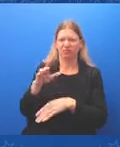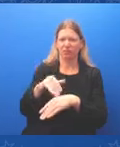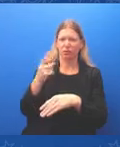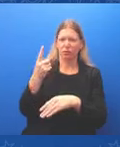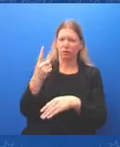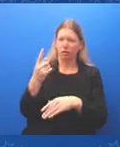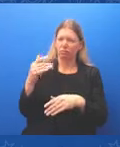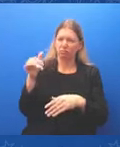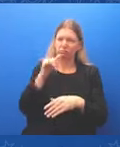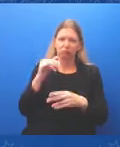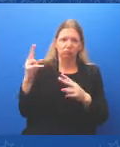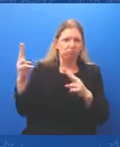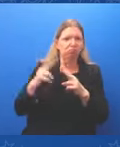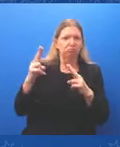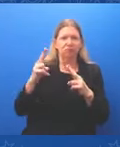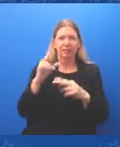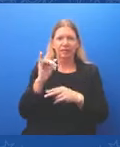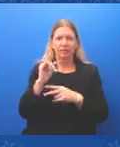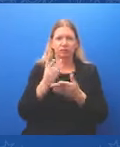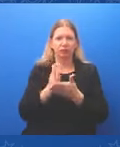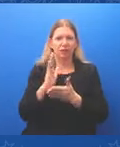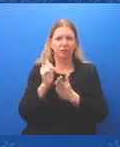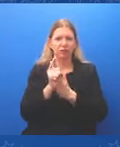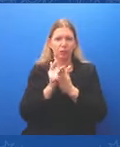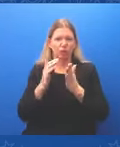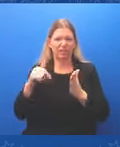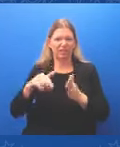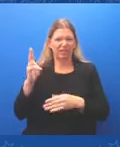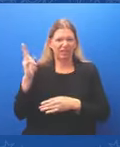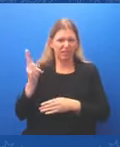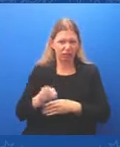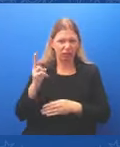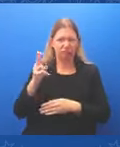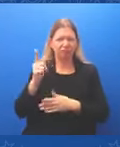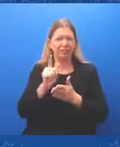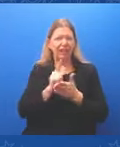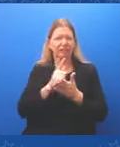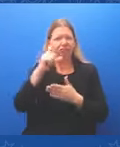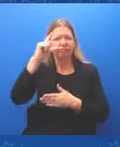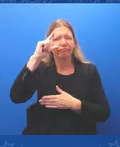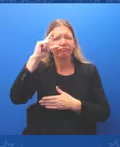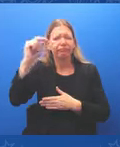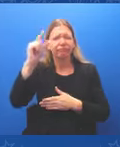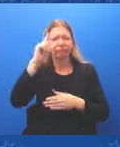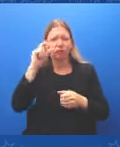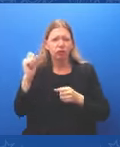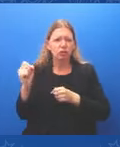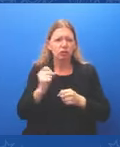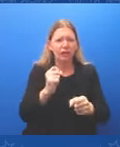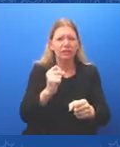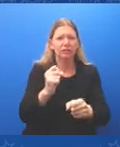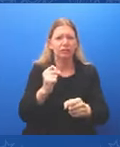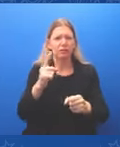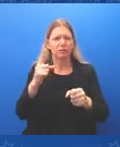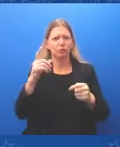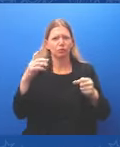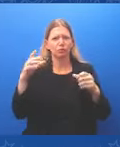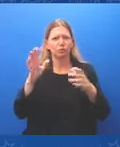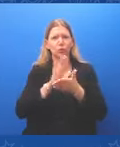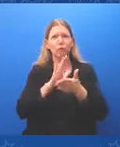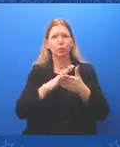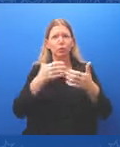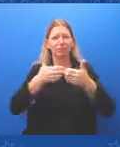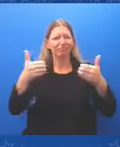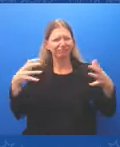people up to that point who had been denied the right to vote. An ordinary minister, he pursued